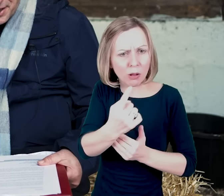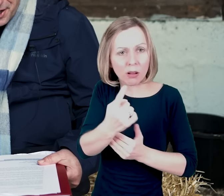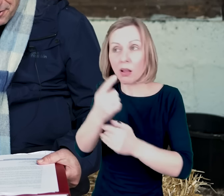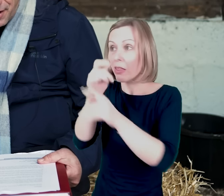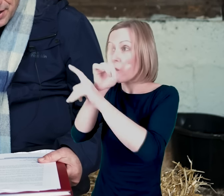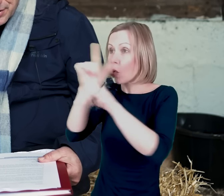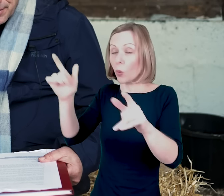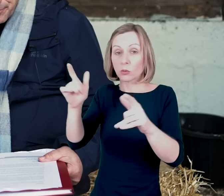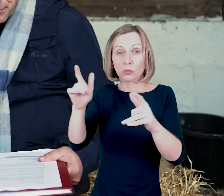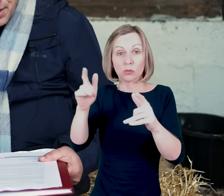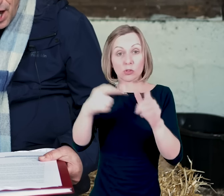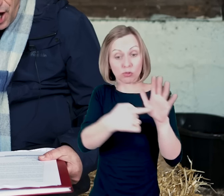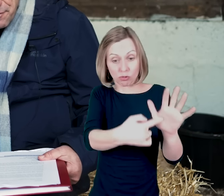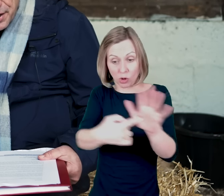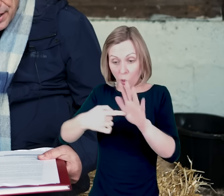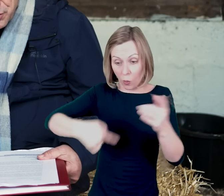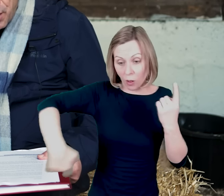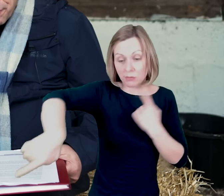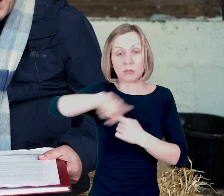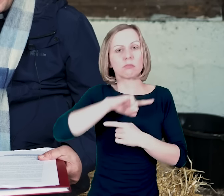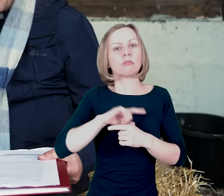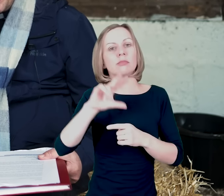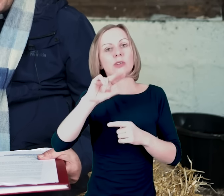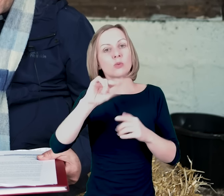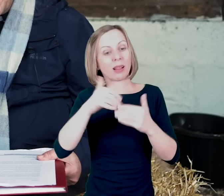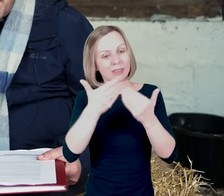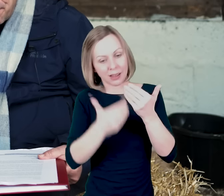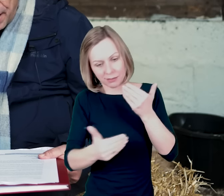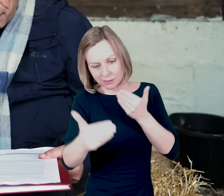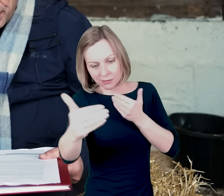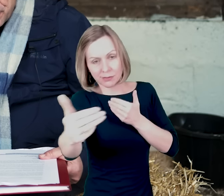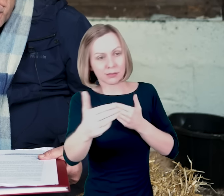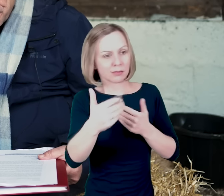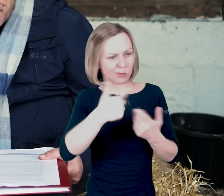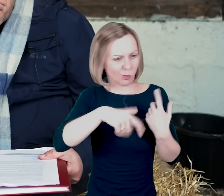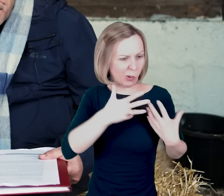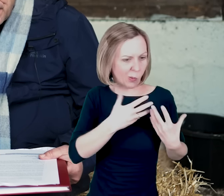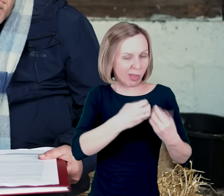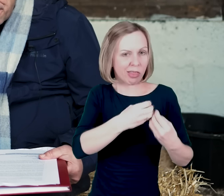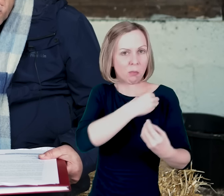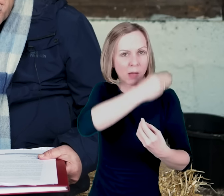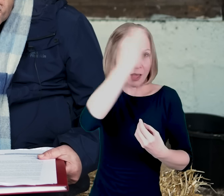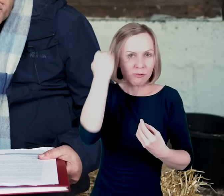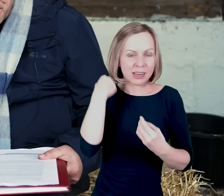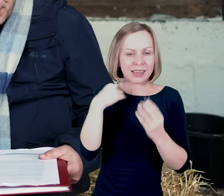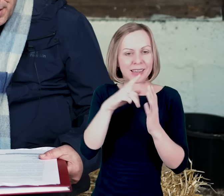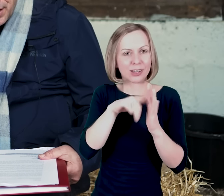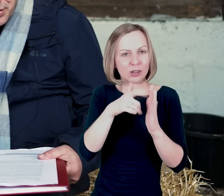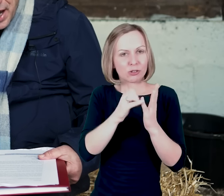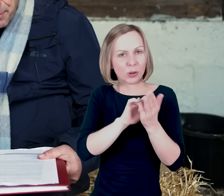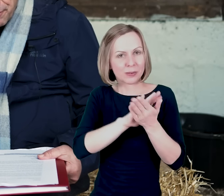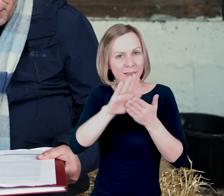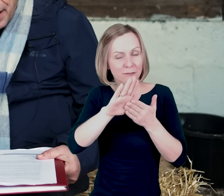has made known for us. Over the next 12 days, we'll join Mary and Joseph, several shepherds,